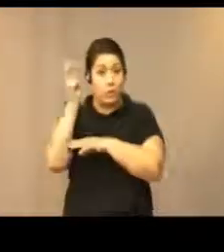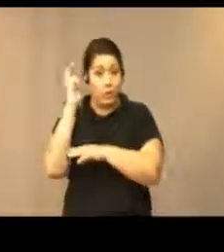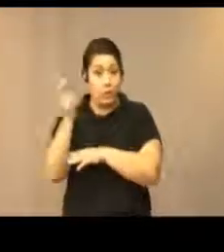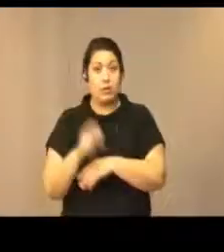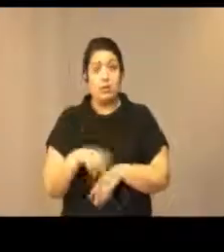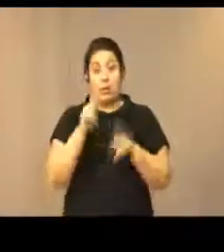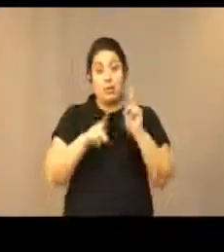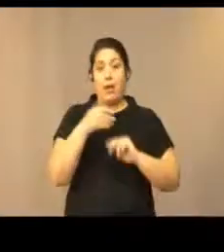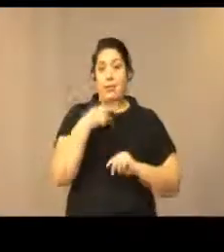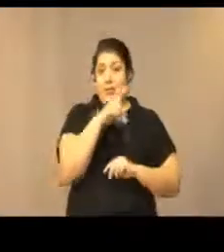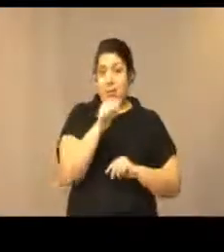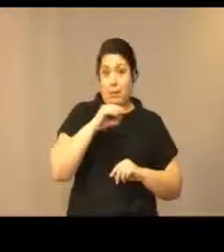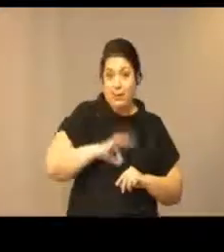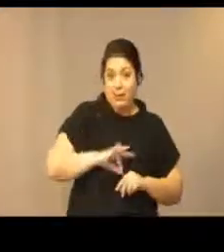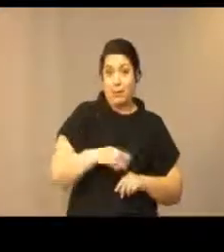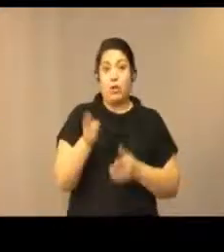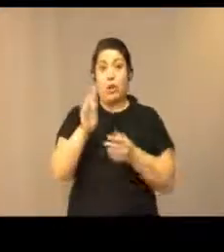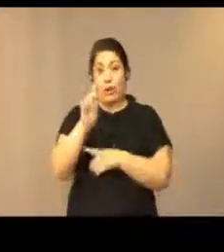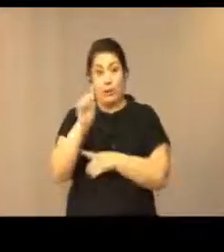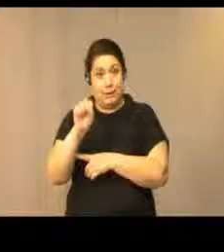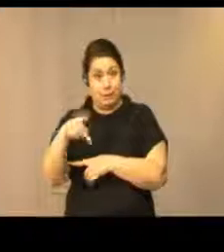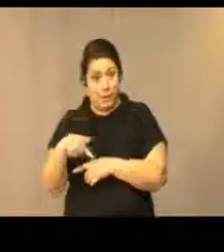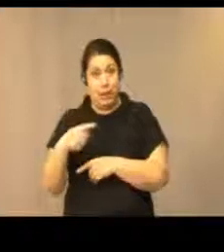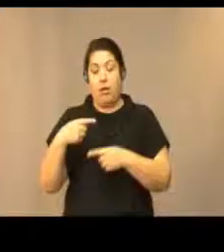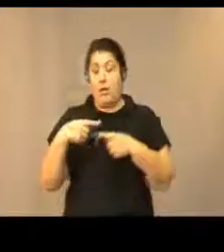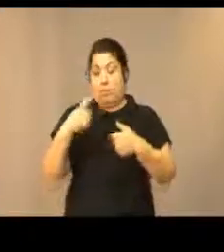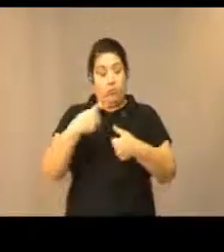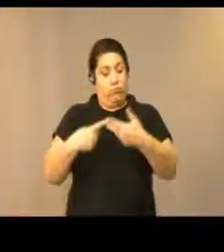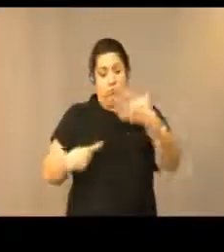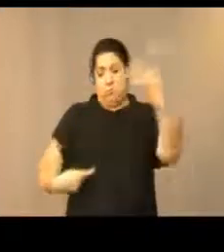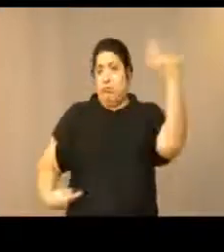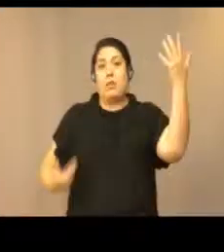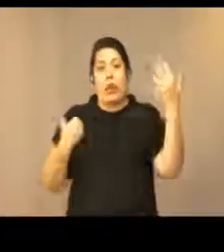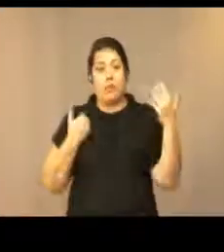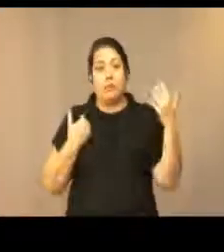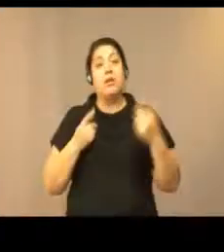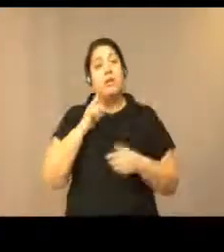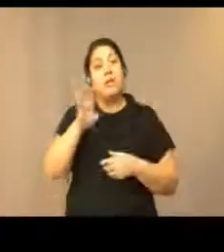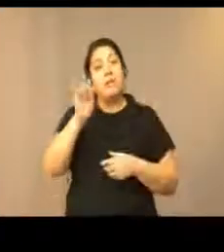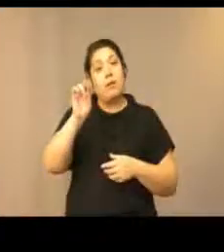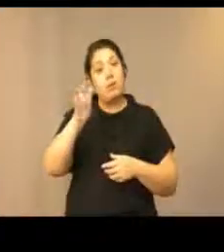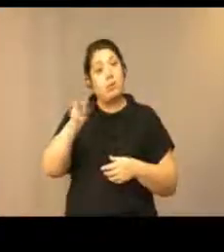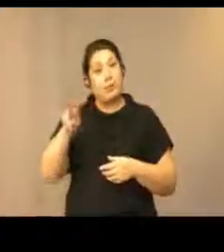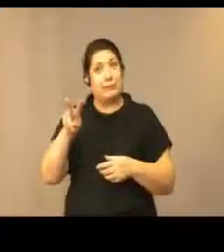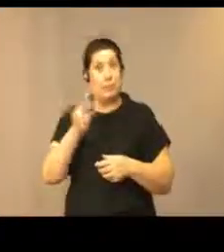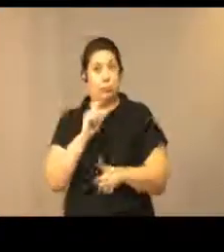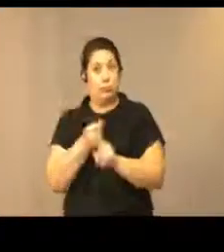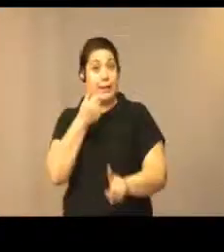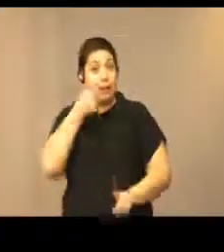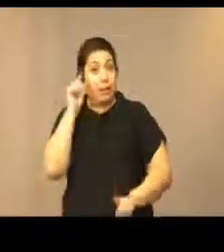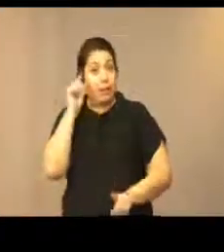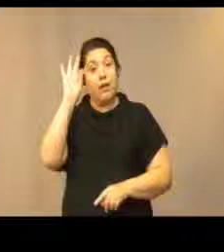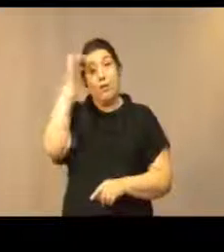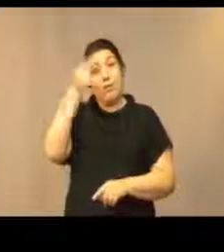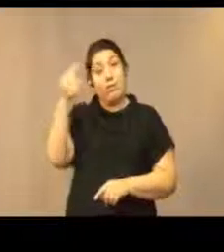disability benefits, registered saving plans, and other. It should be also noted that on February 22nd, yesterday, the